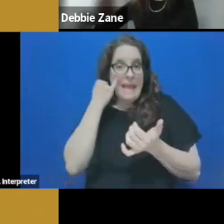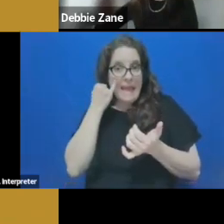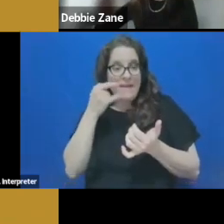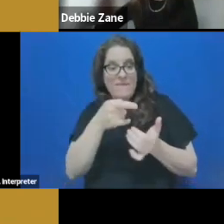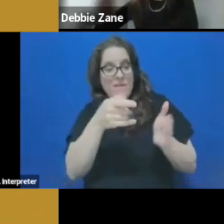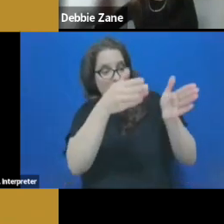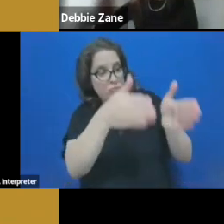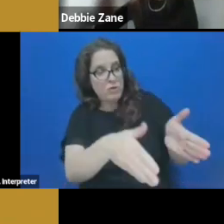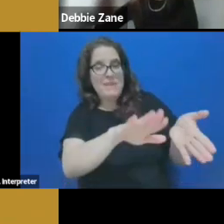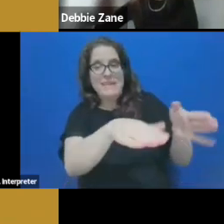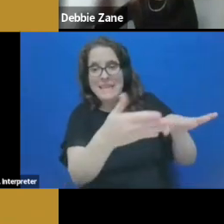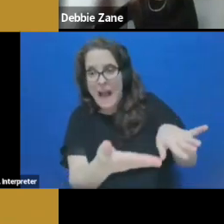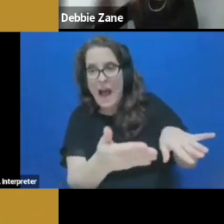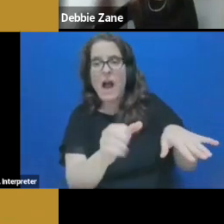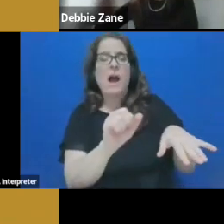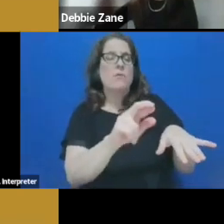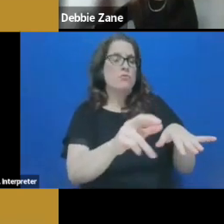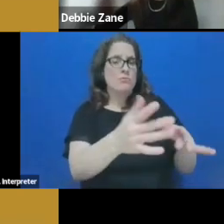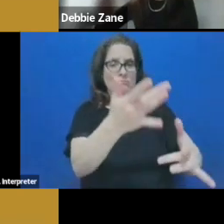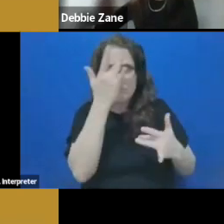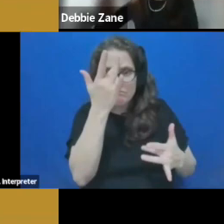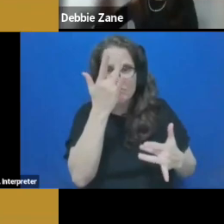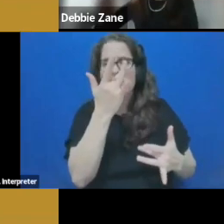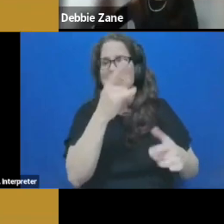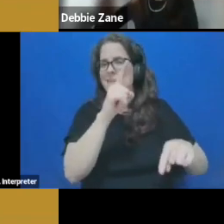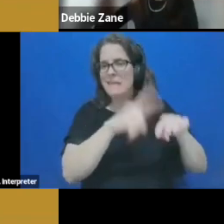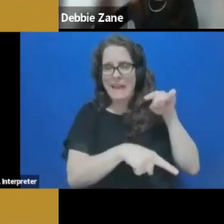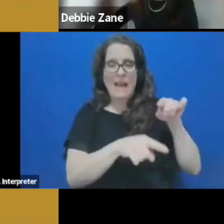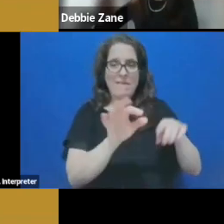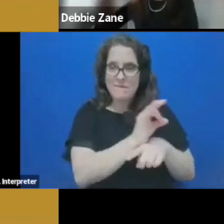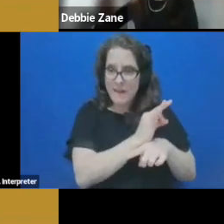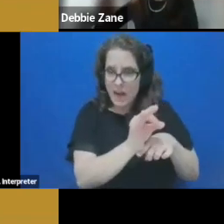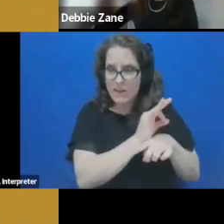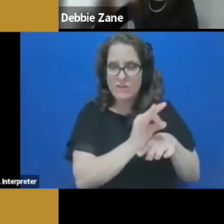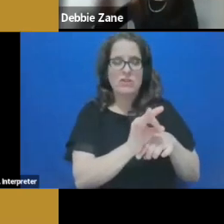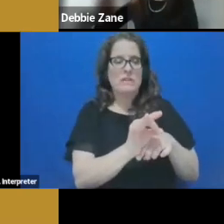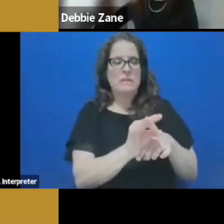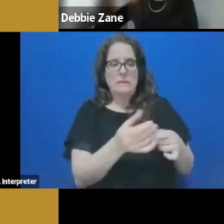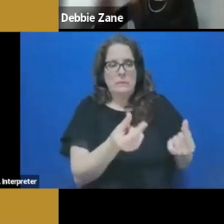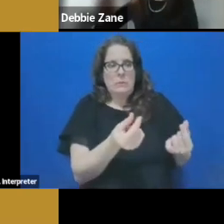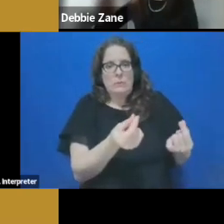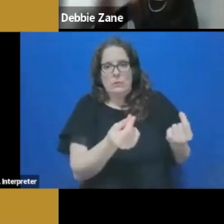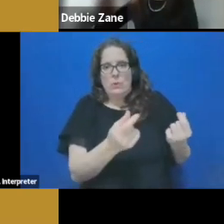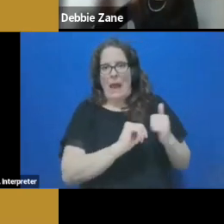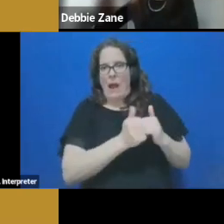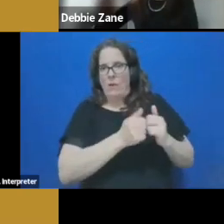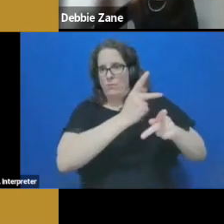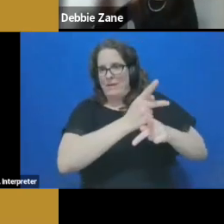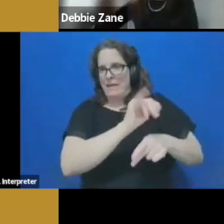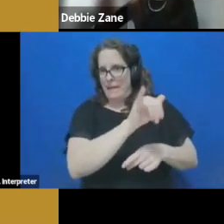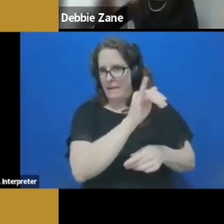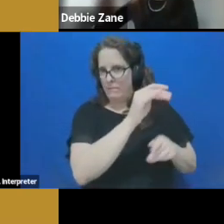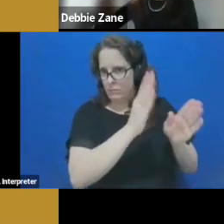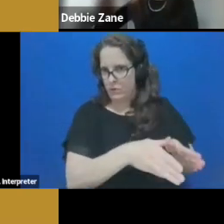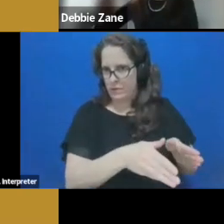death. This is the starting point of protecting a loved one from financial risks. They are